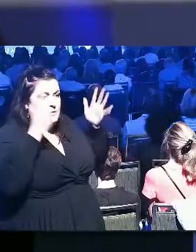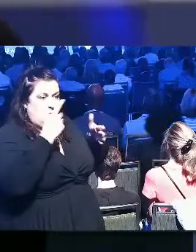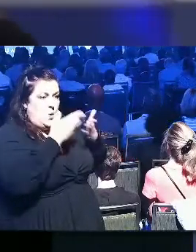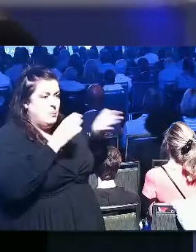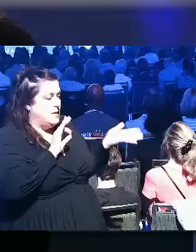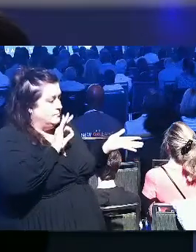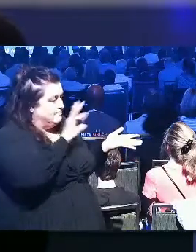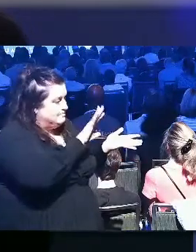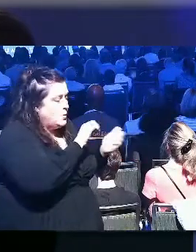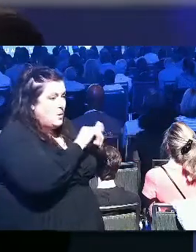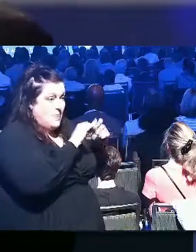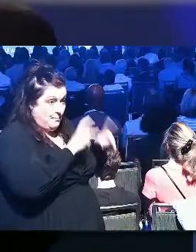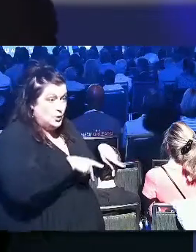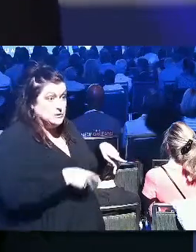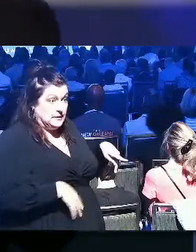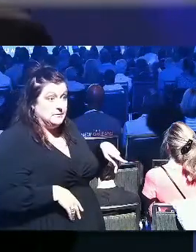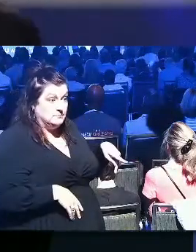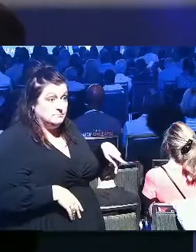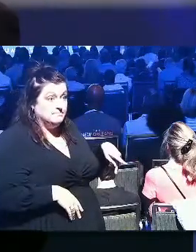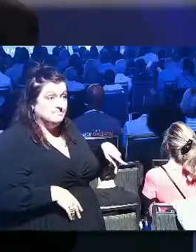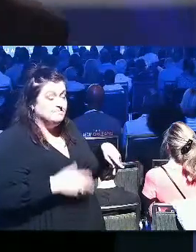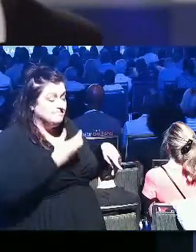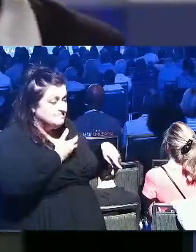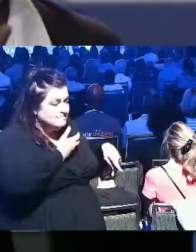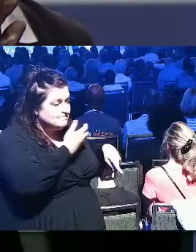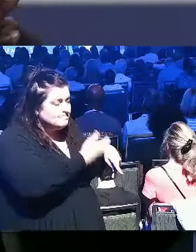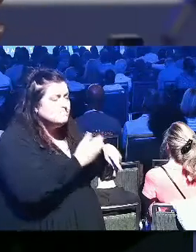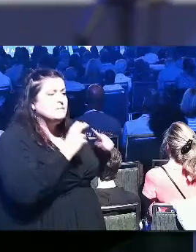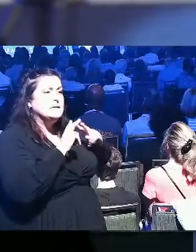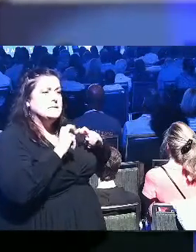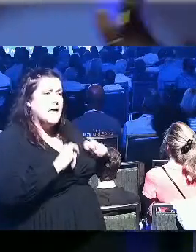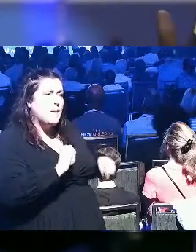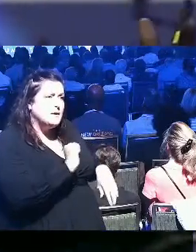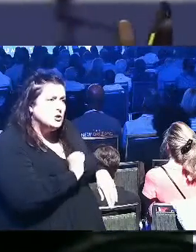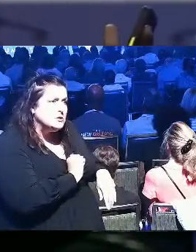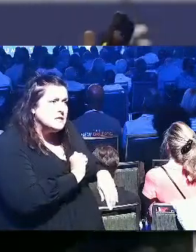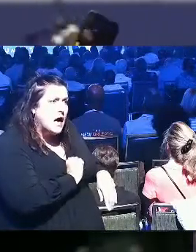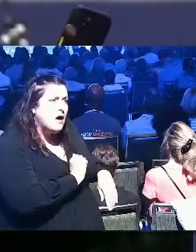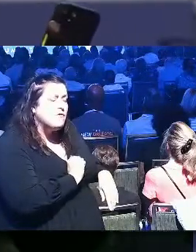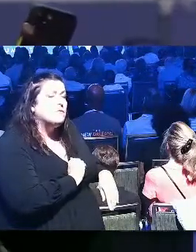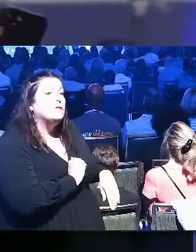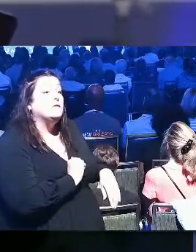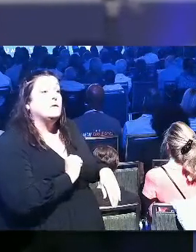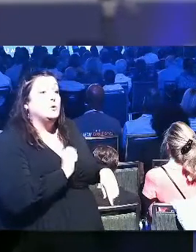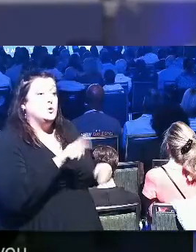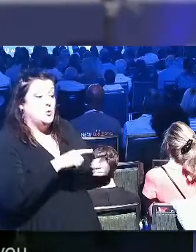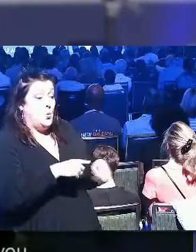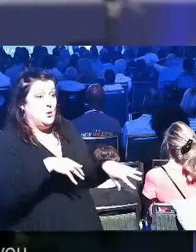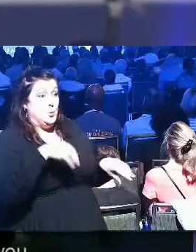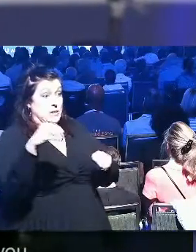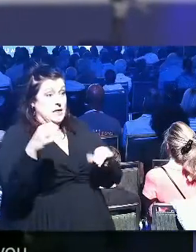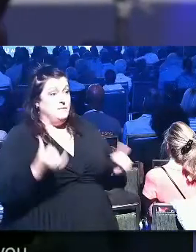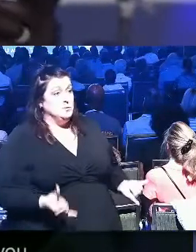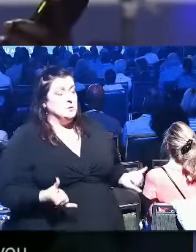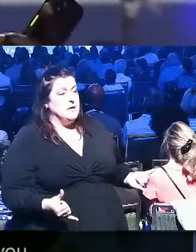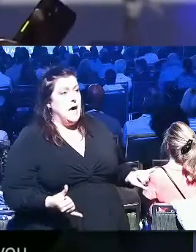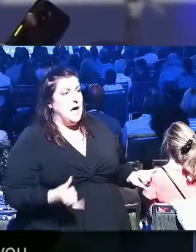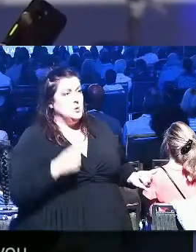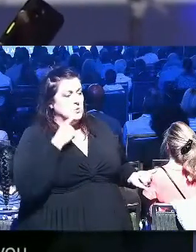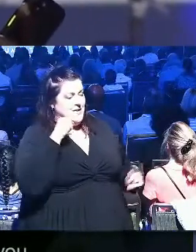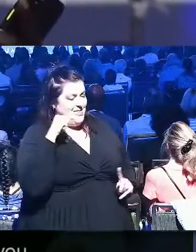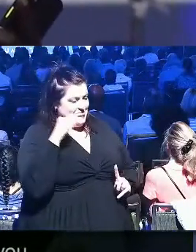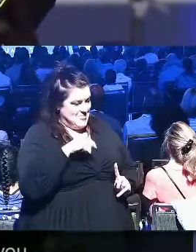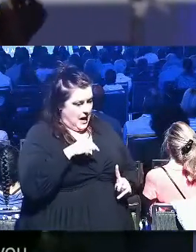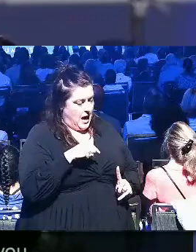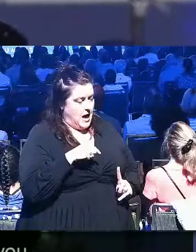one thing, one little thing where you're going to examine yourself and you want to walk away from here and go, you know what, this is something